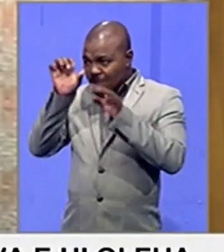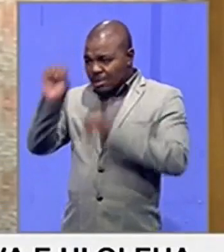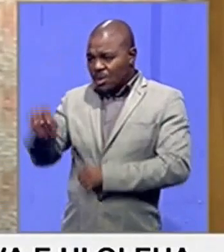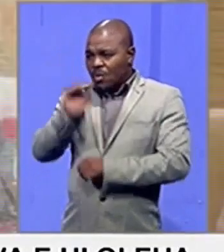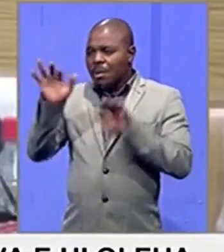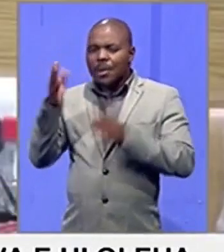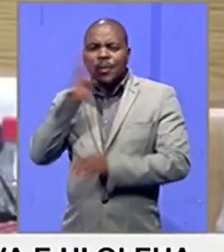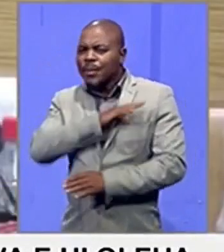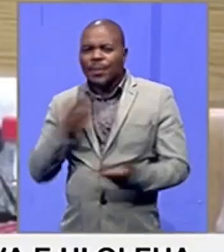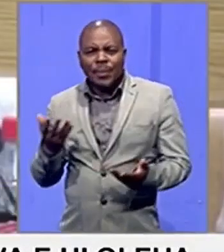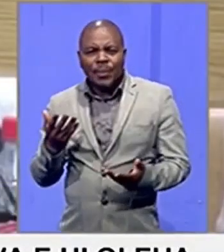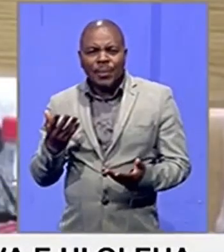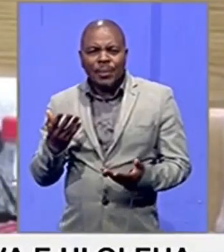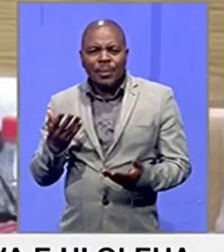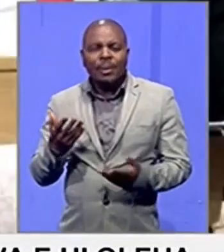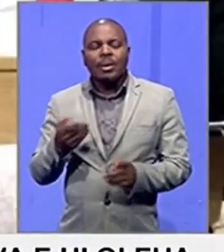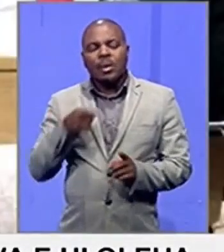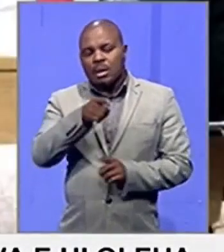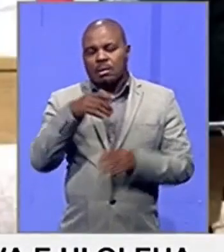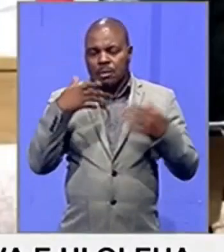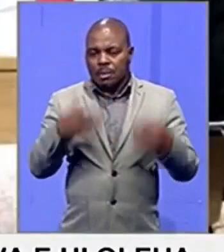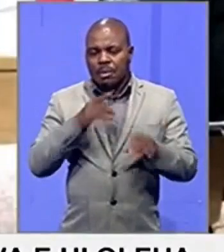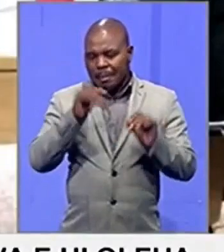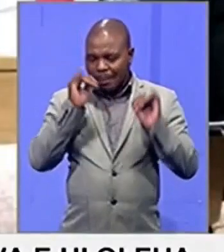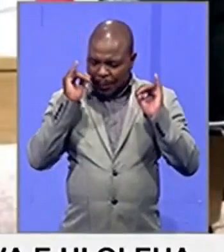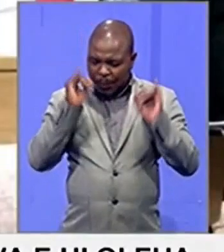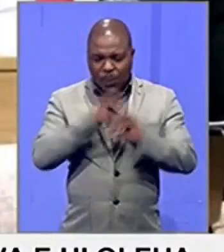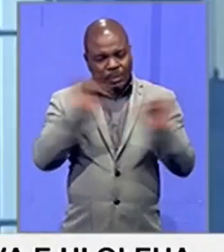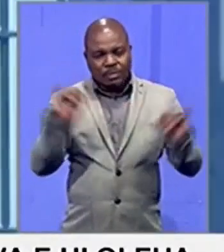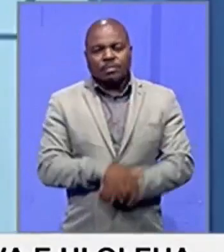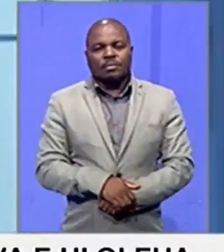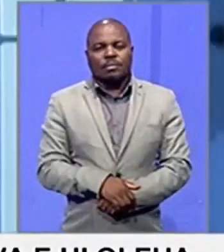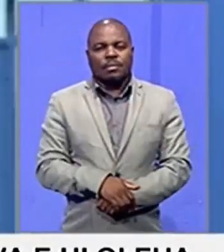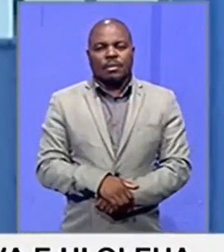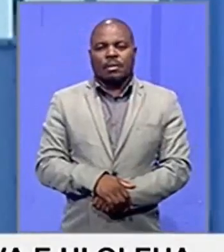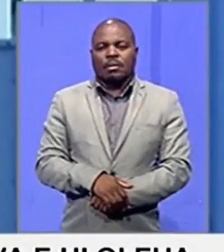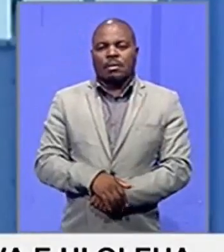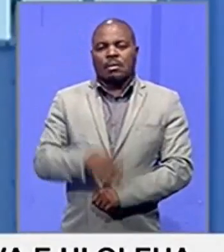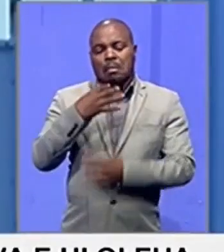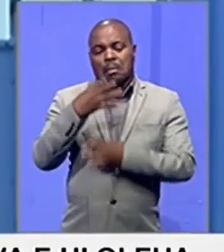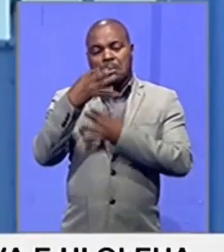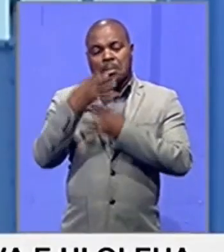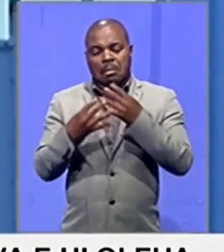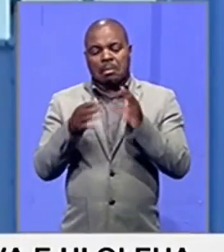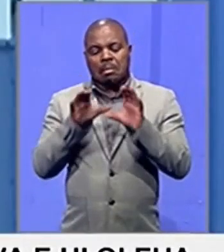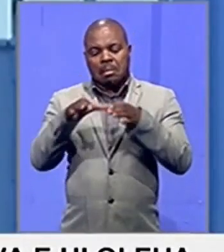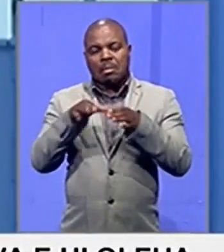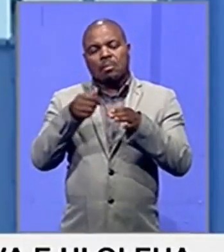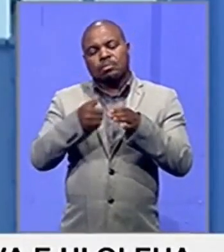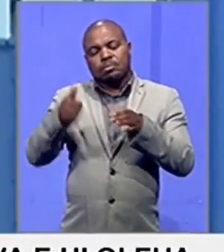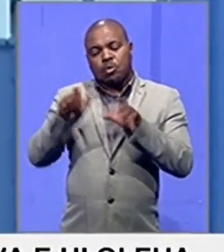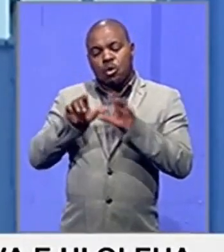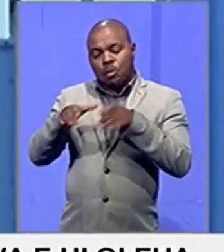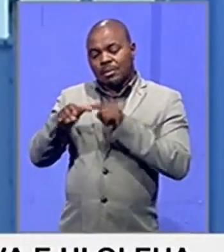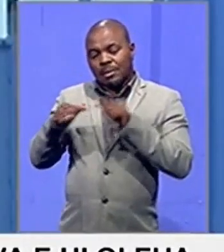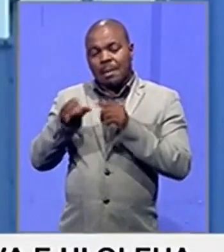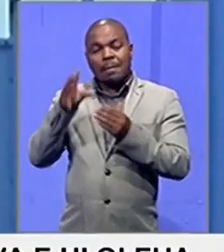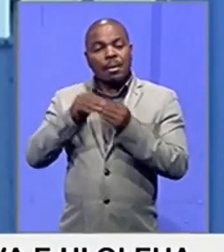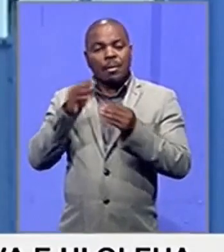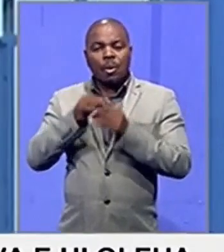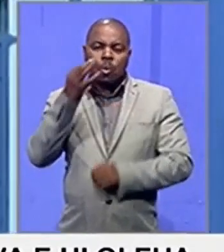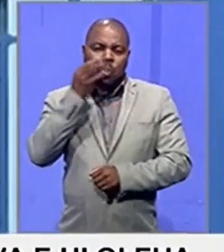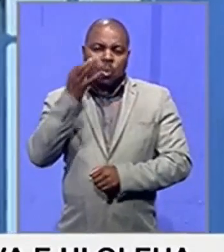country. It's an absolute disgrace. Modulasetulo wa komiti e nyane ya ditshebeletso tsa tshokollo ba tshwaruwa parlamenteng o re